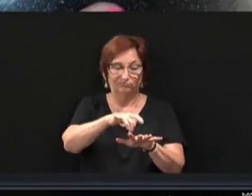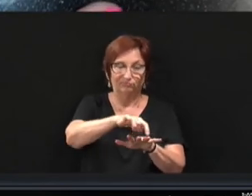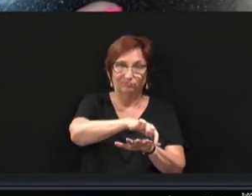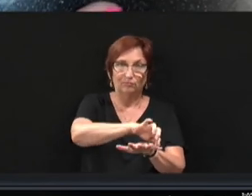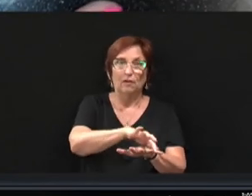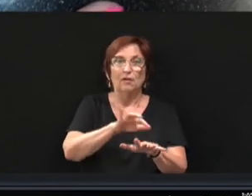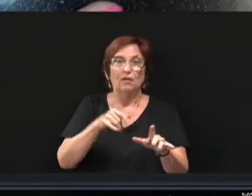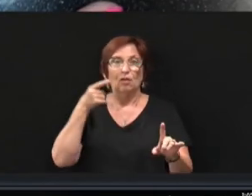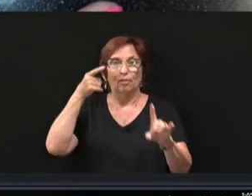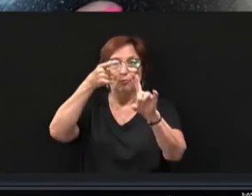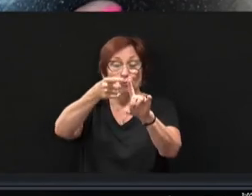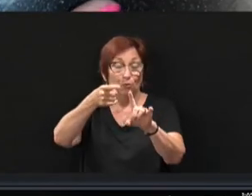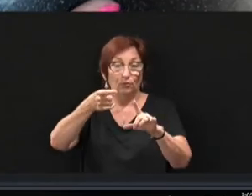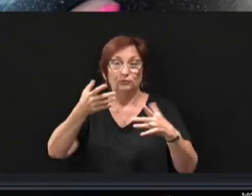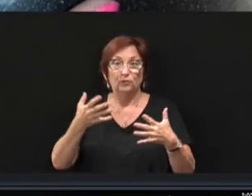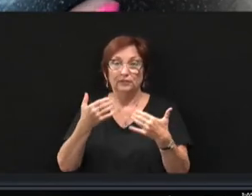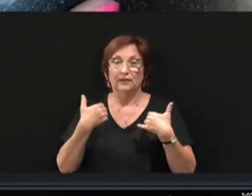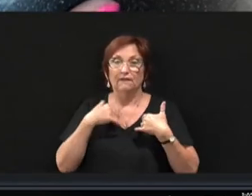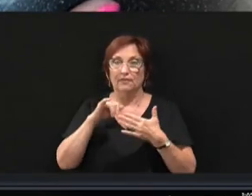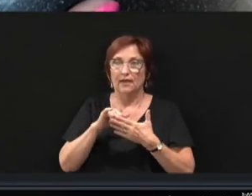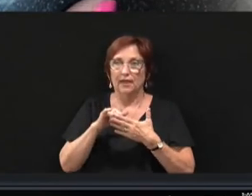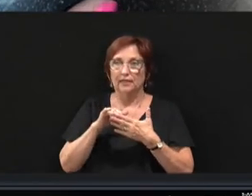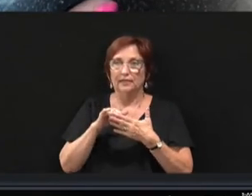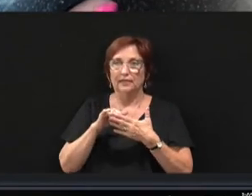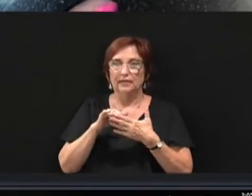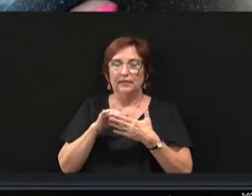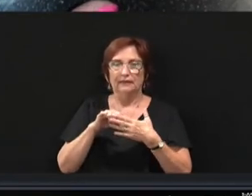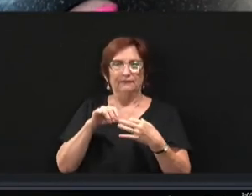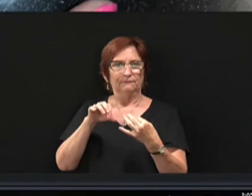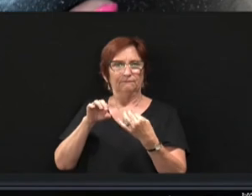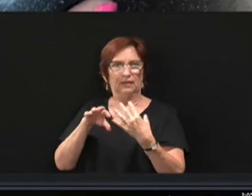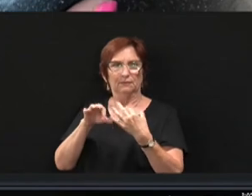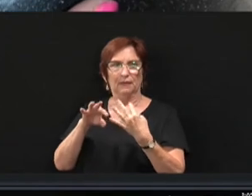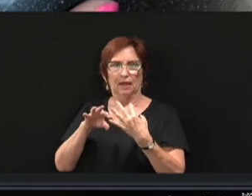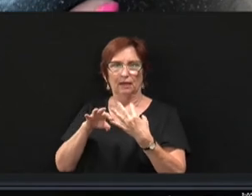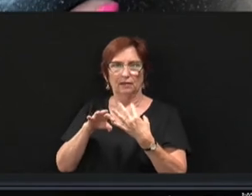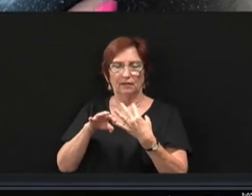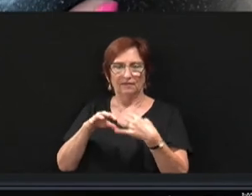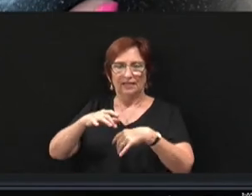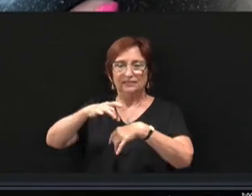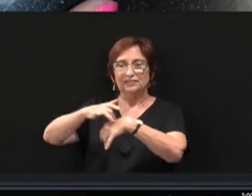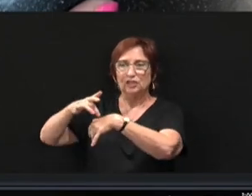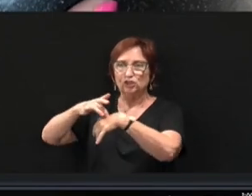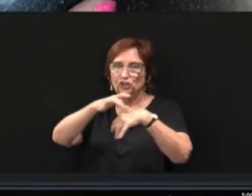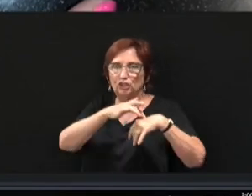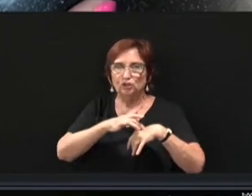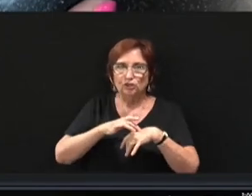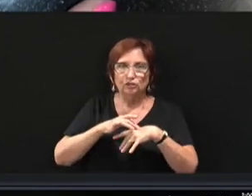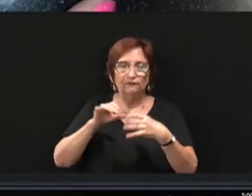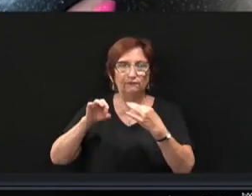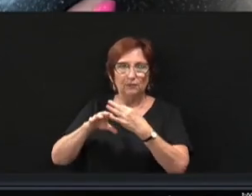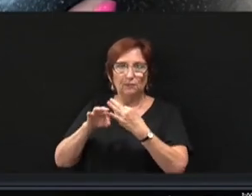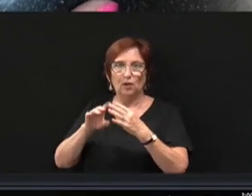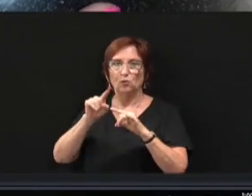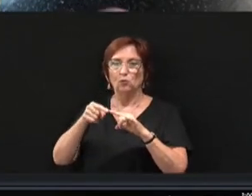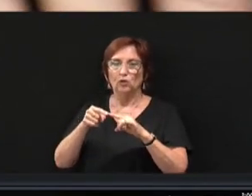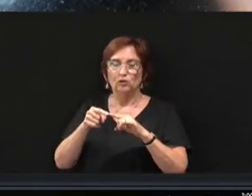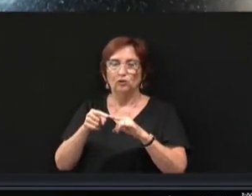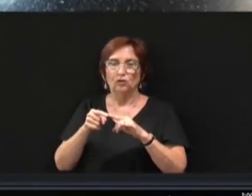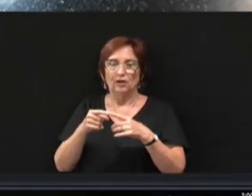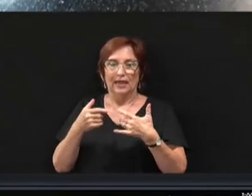idea is to have that kinesthetic feedback when you're putting one sound on each